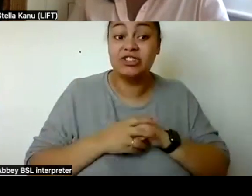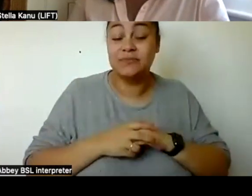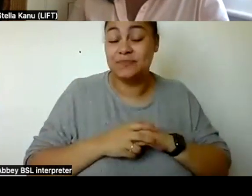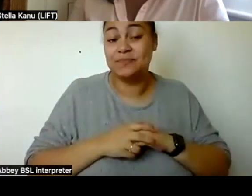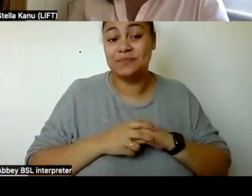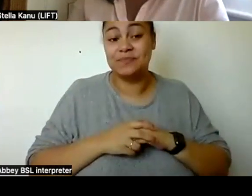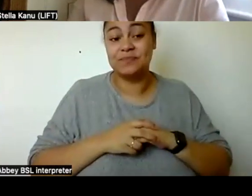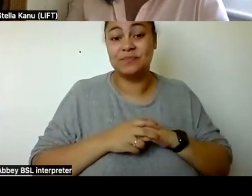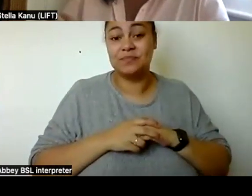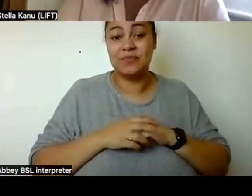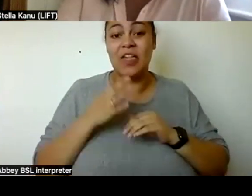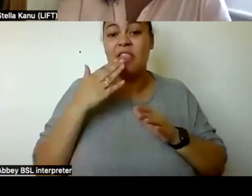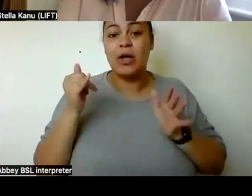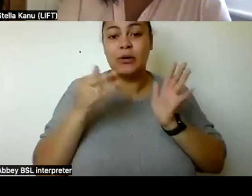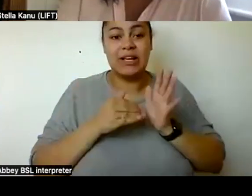Thank you. Stella?